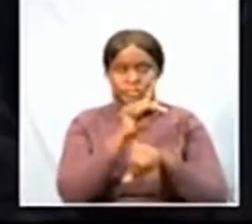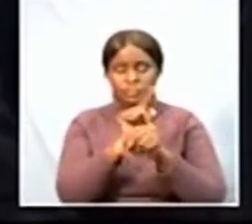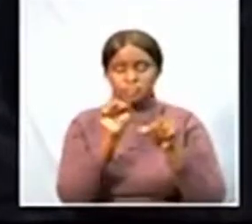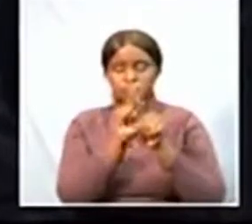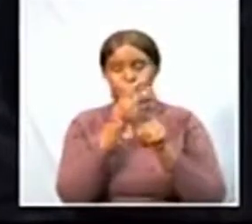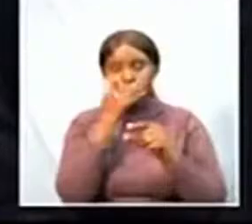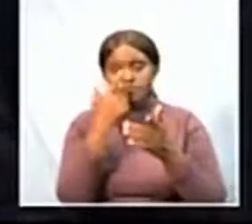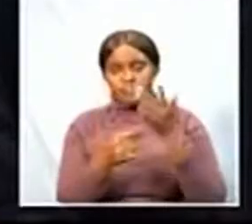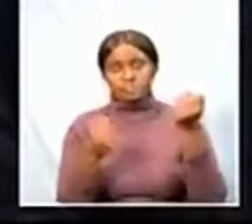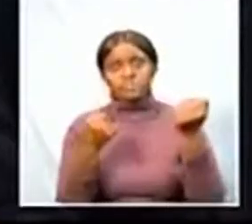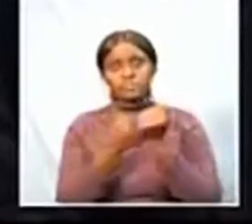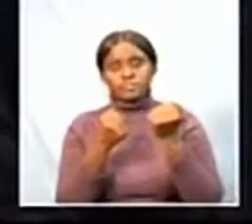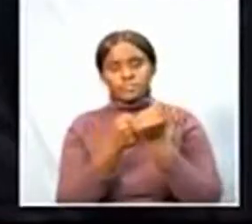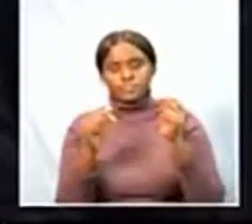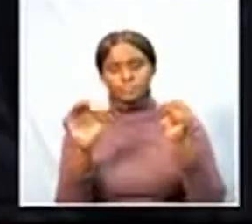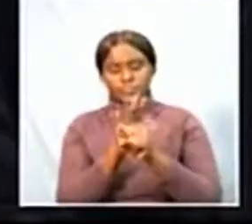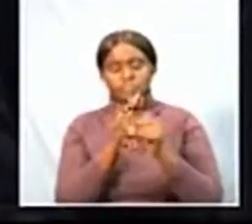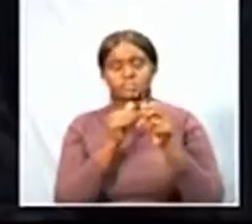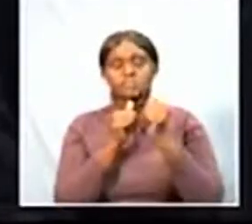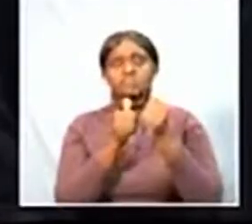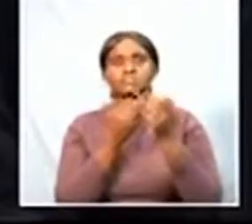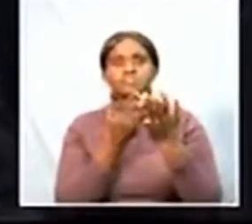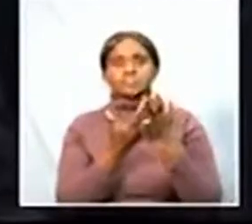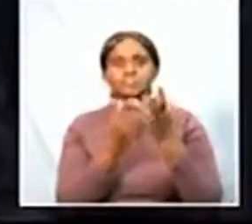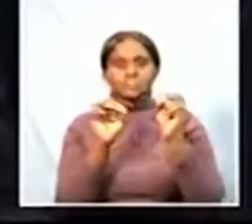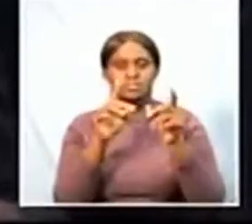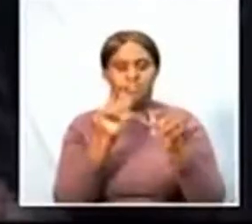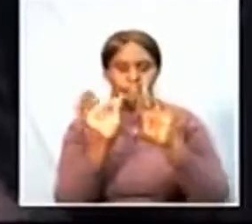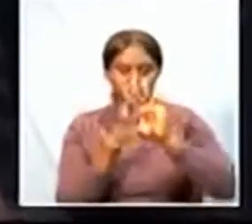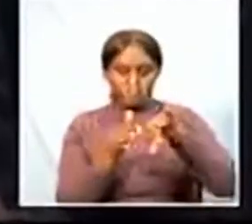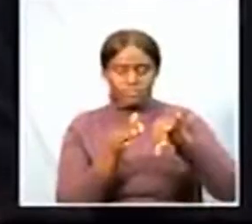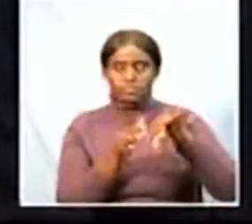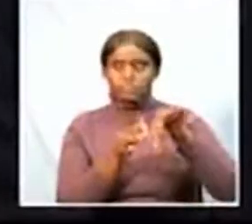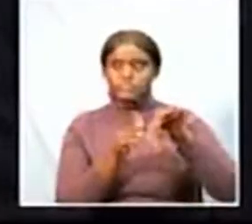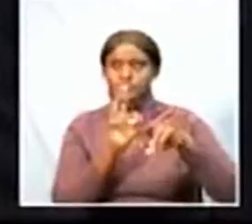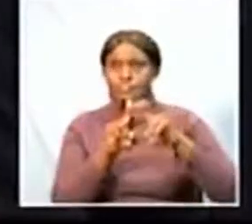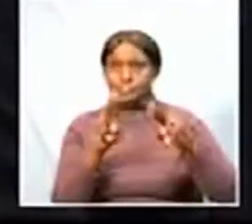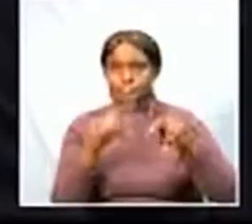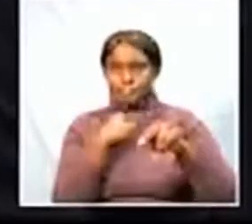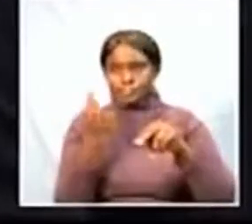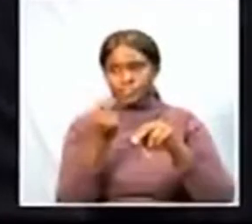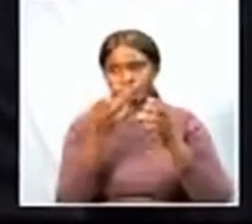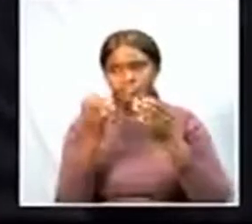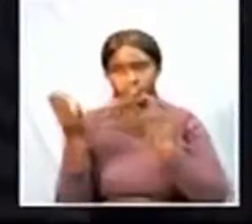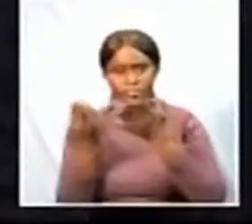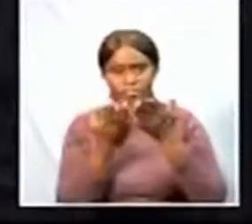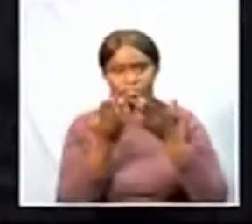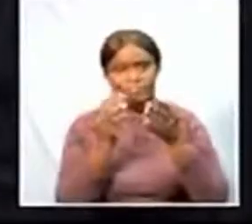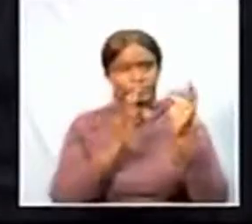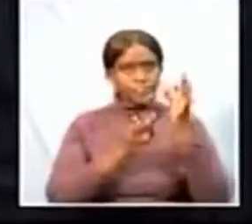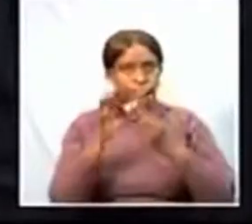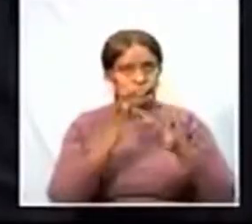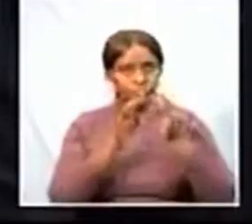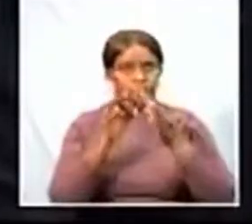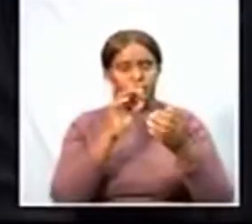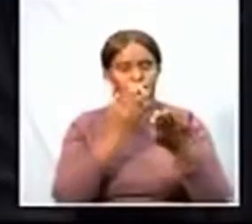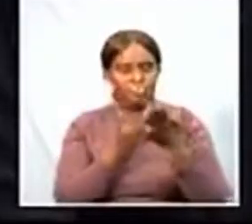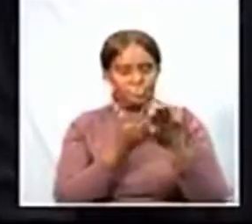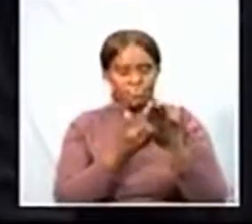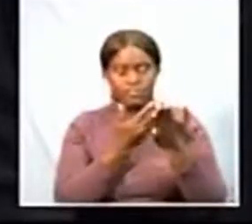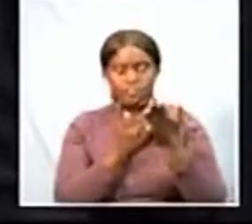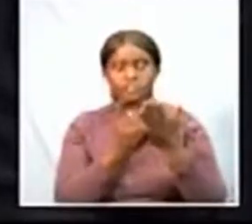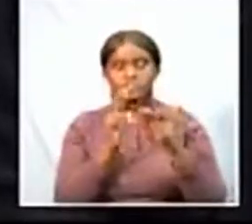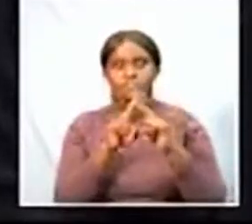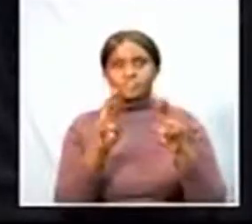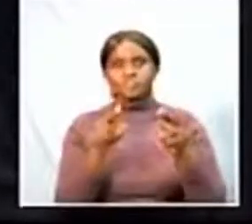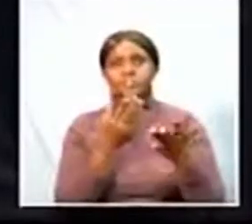be supported by the following. Okay, we jump there, Chair. I just want to bring that background. On the cause of queries, on this one,